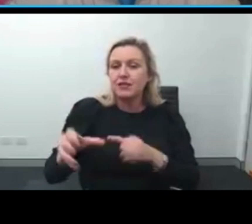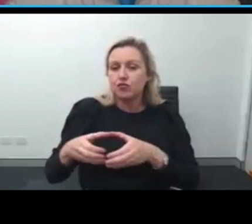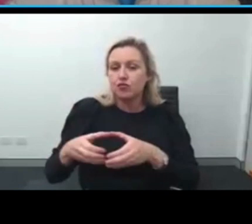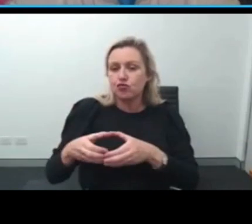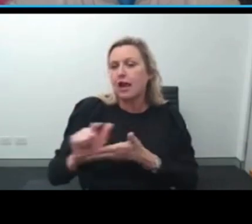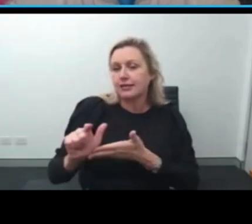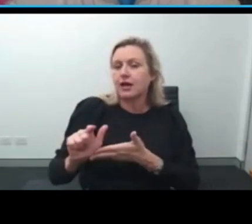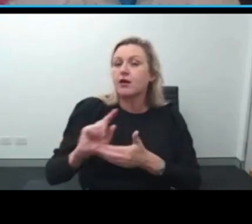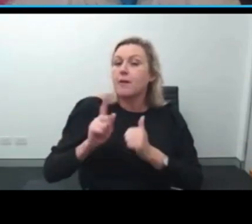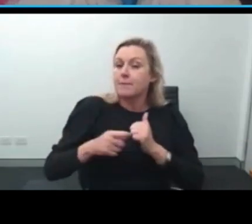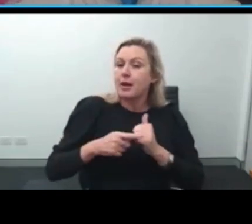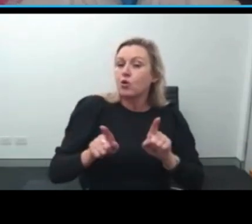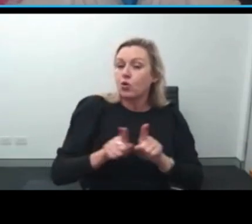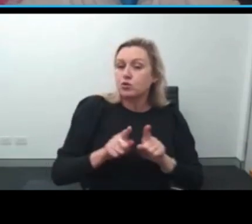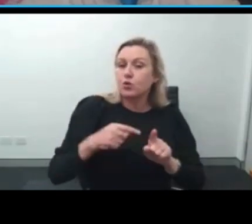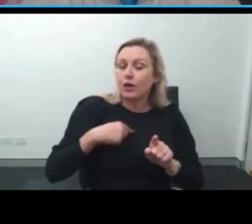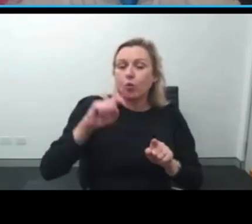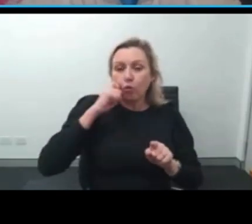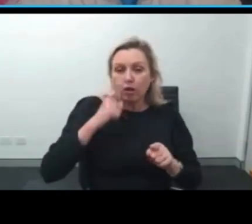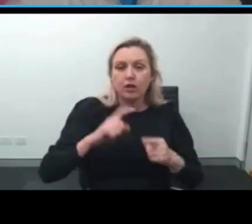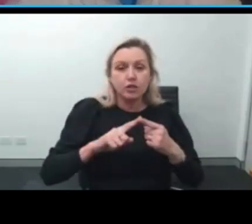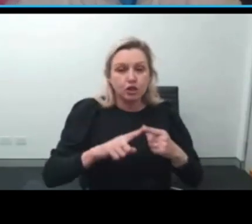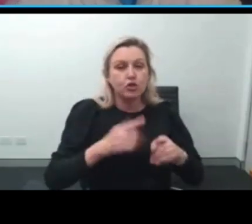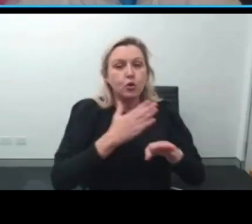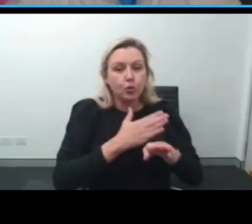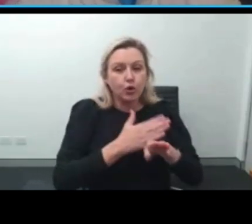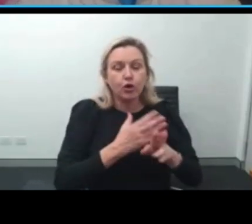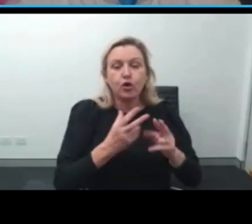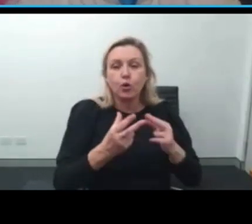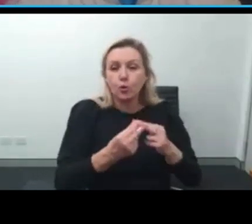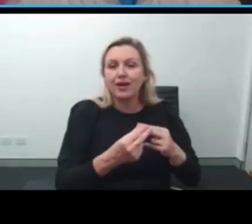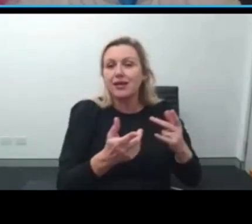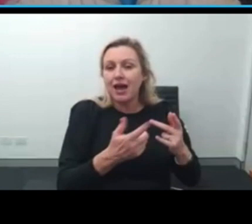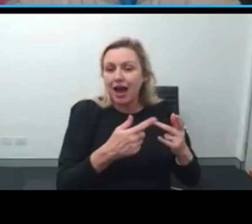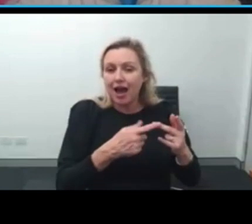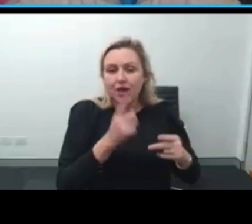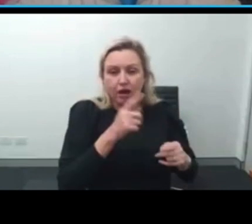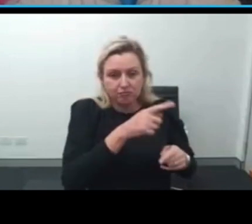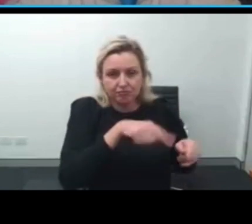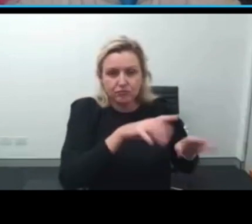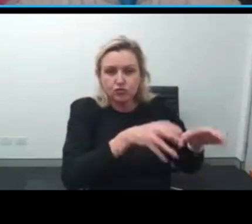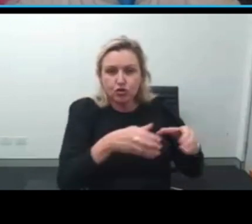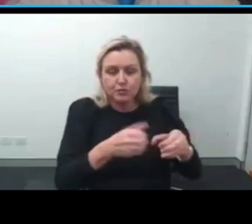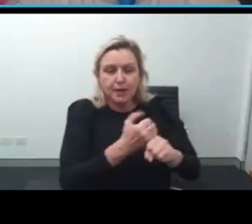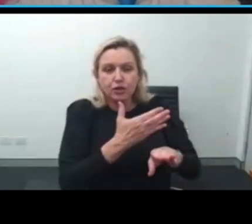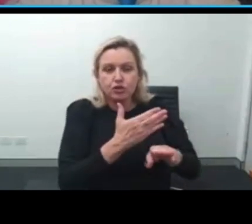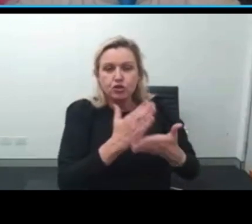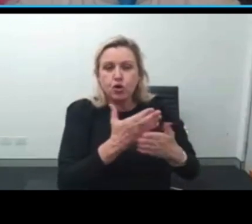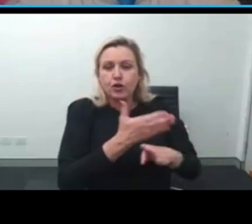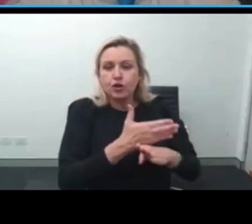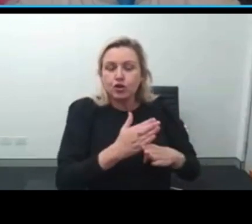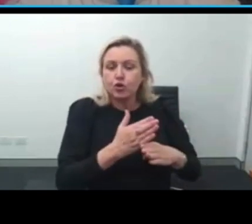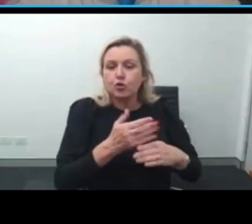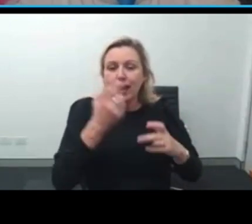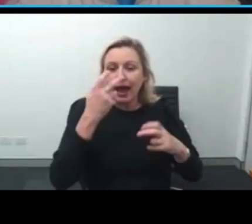And again, we'll also continue to work really closely with Nick Morgan and others to ensure that the development of the new home aged care